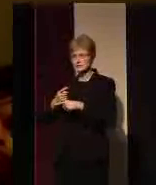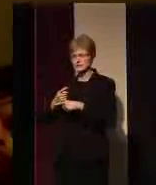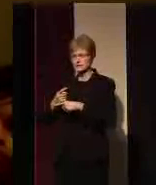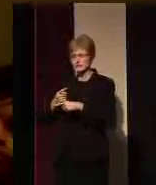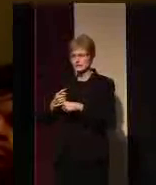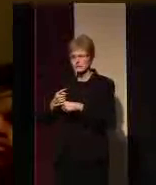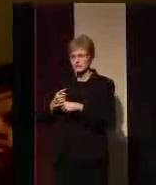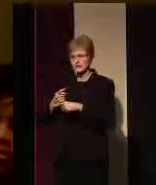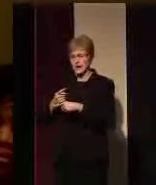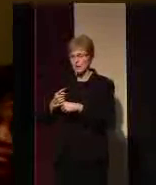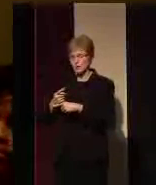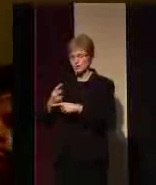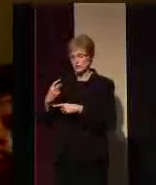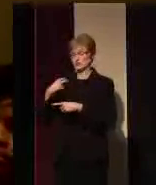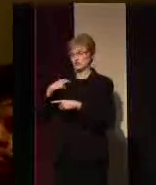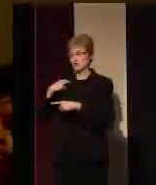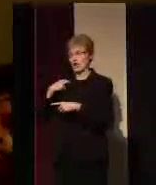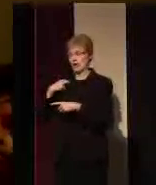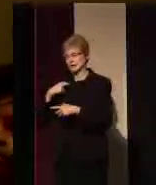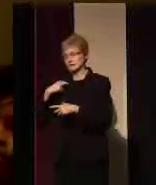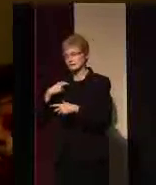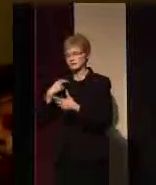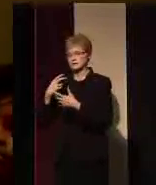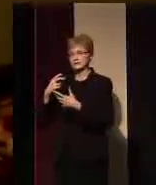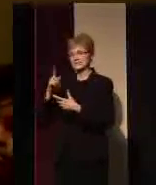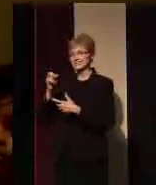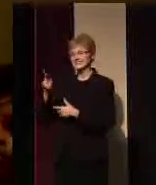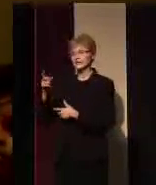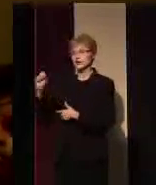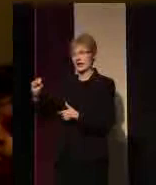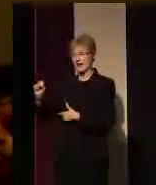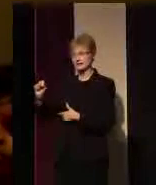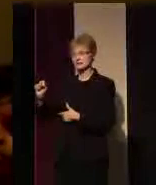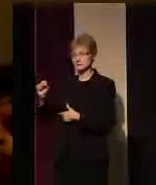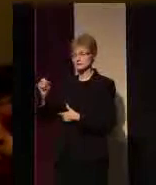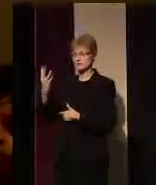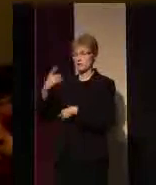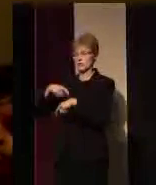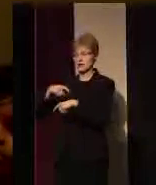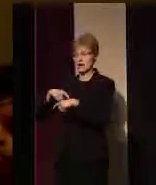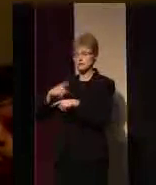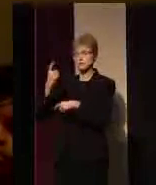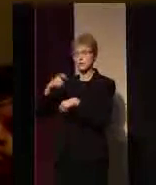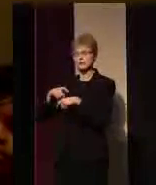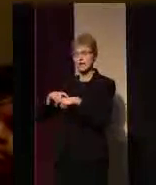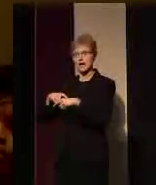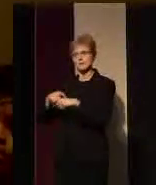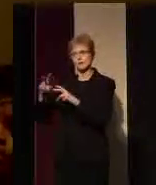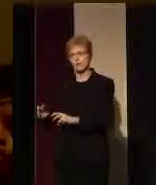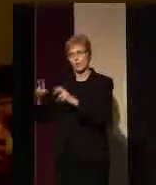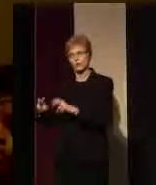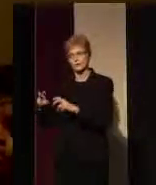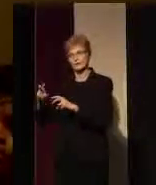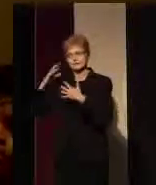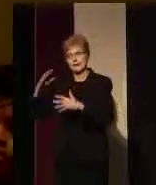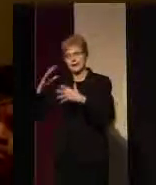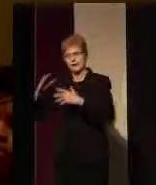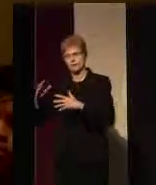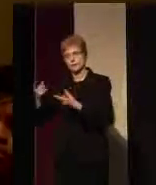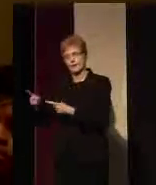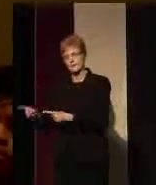tear gassed 4 times, and one being on audio. So it's not just one night. I'm speaking